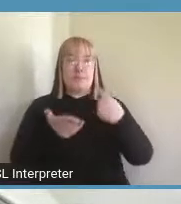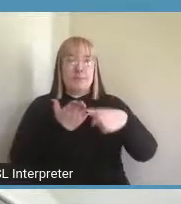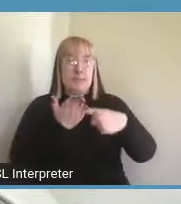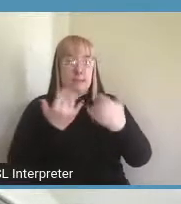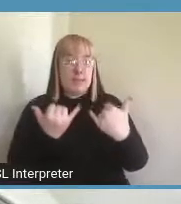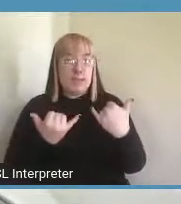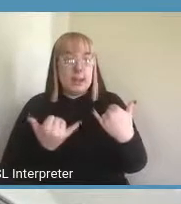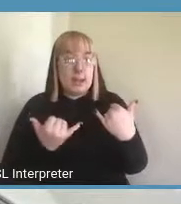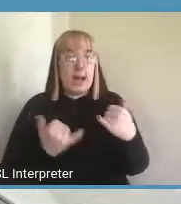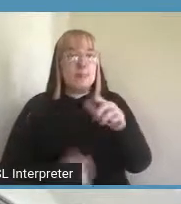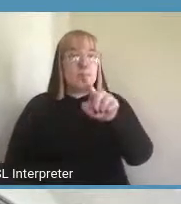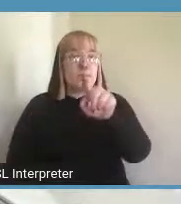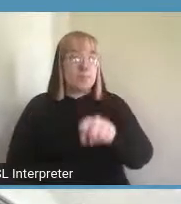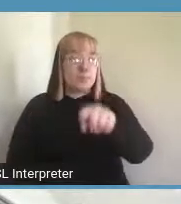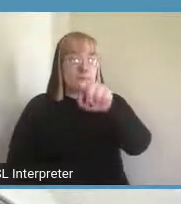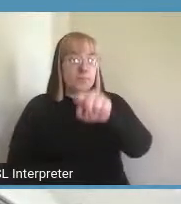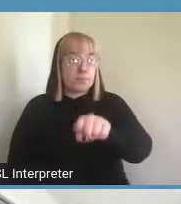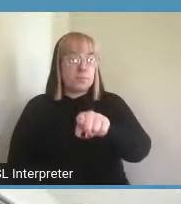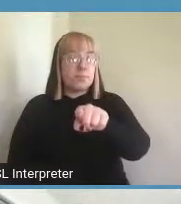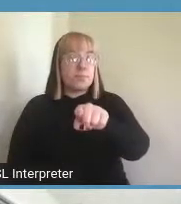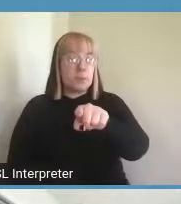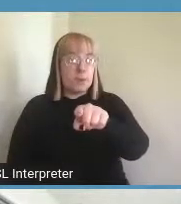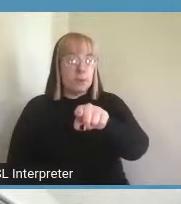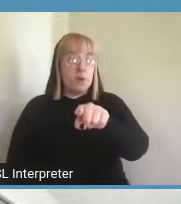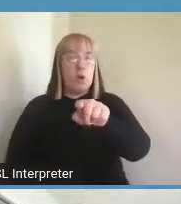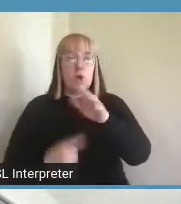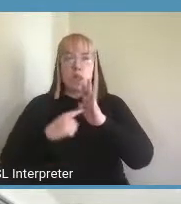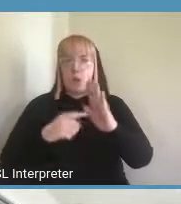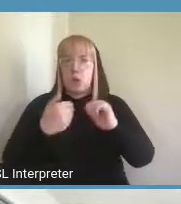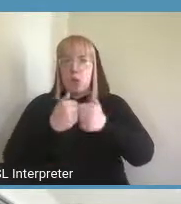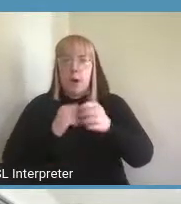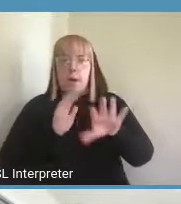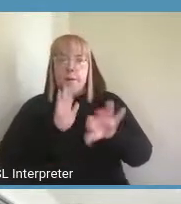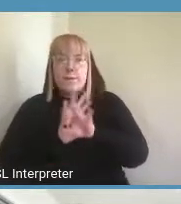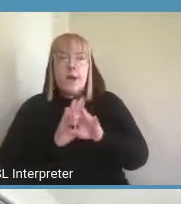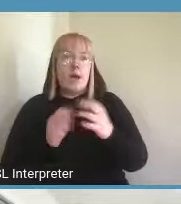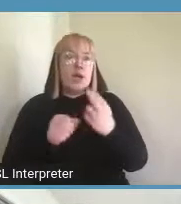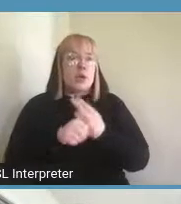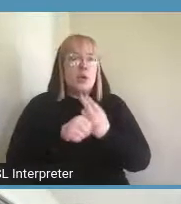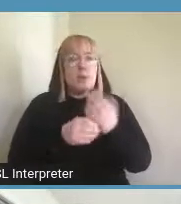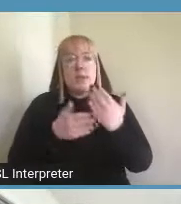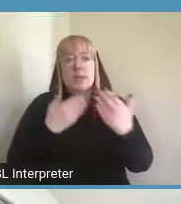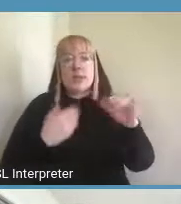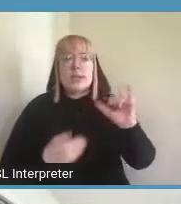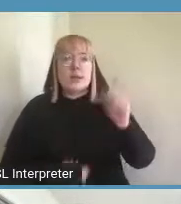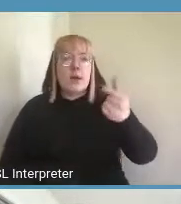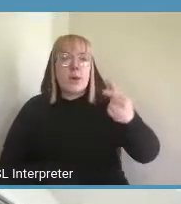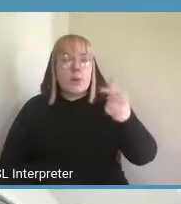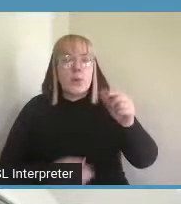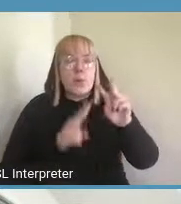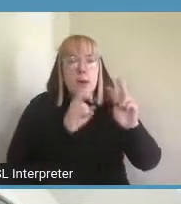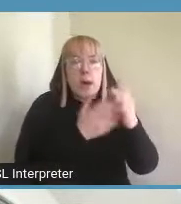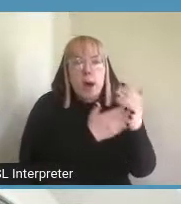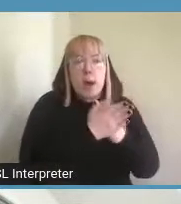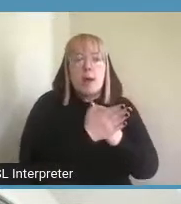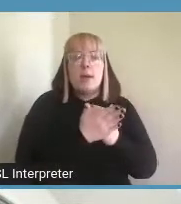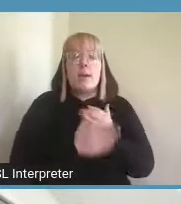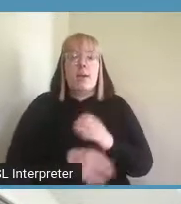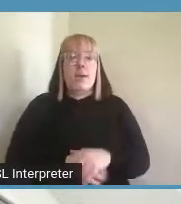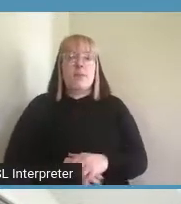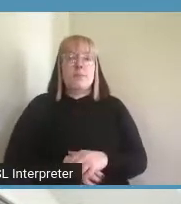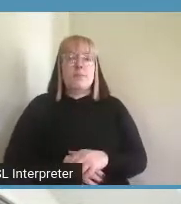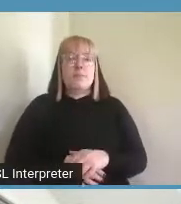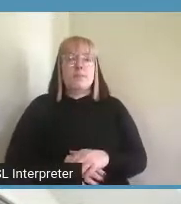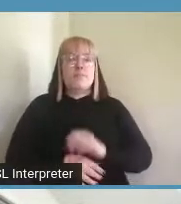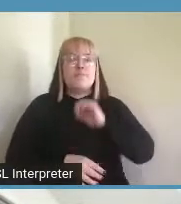today and showing you how to find that in tools like Google Analytics. But I wanted you to kind of see the overall context. We're not just looking